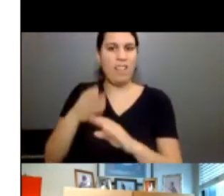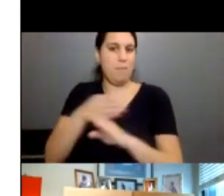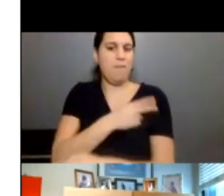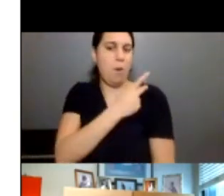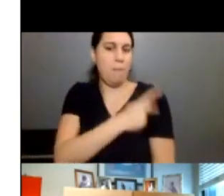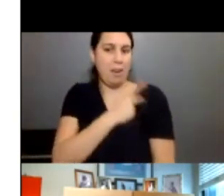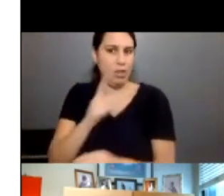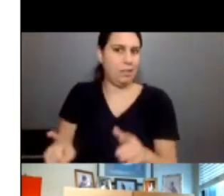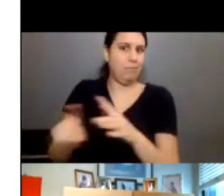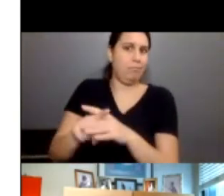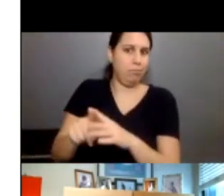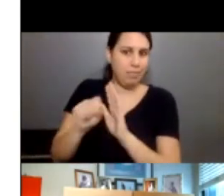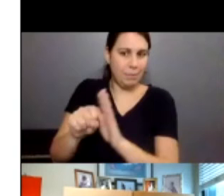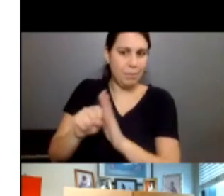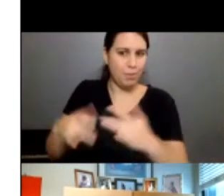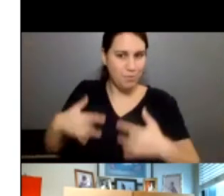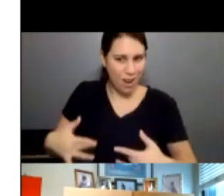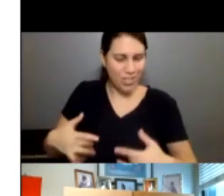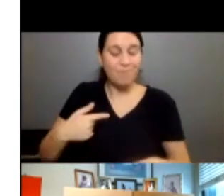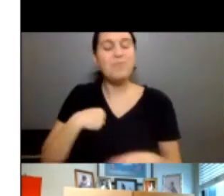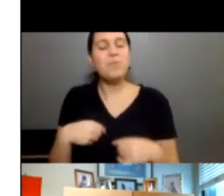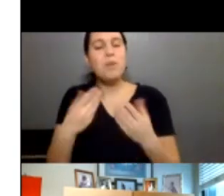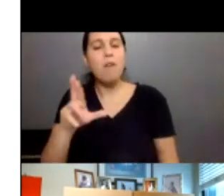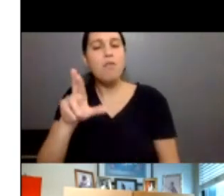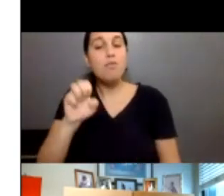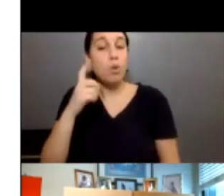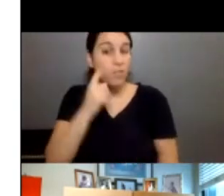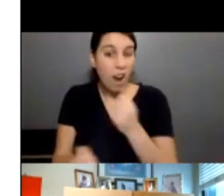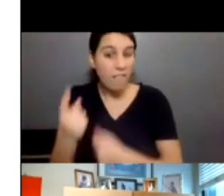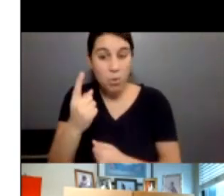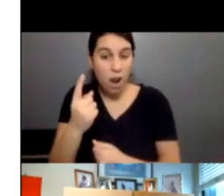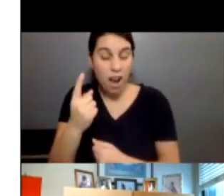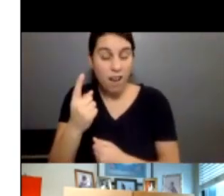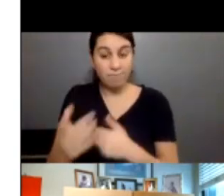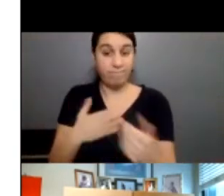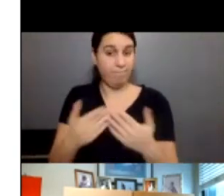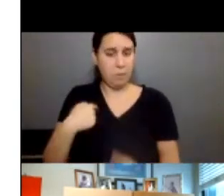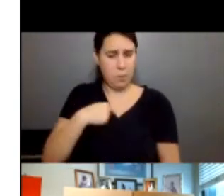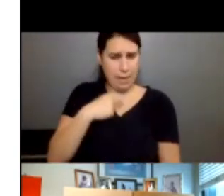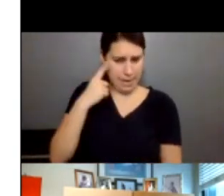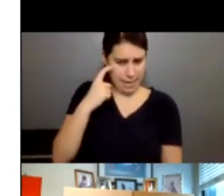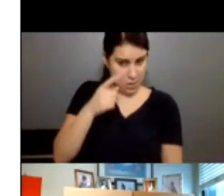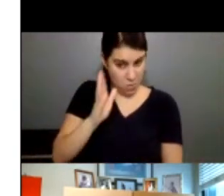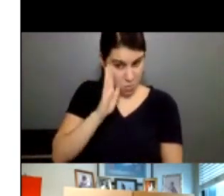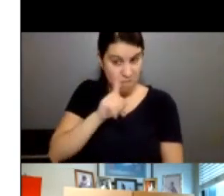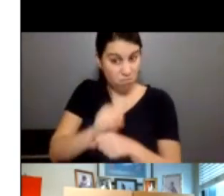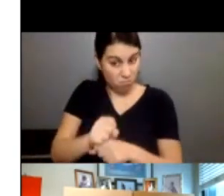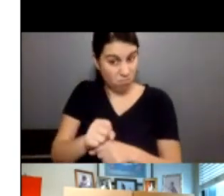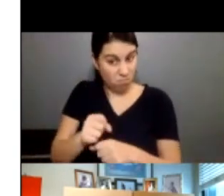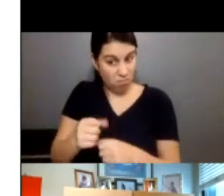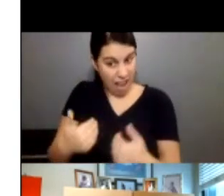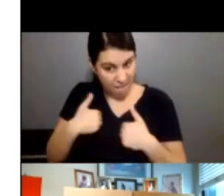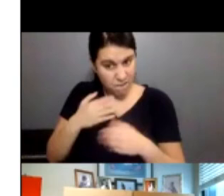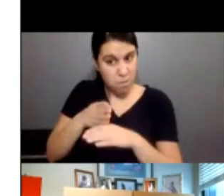of depression. We also offer ROSE to everybody, whether we think they're going to get postpartum depression